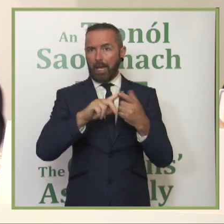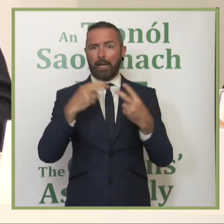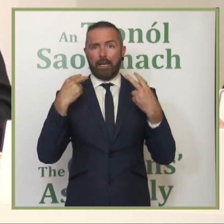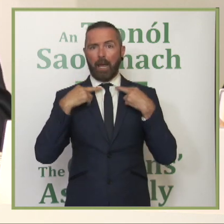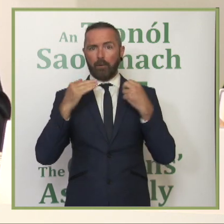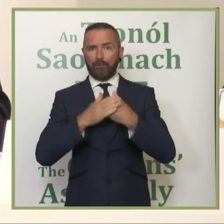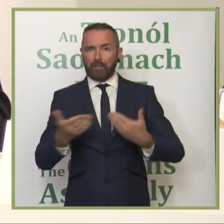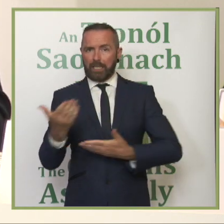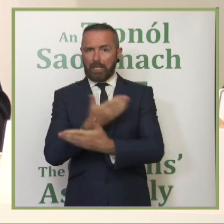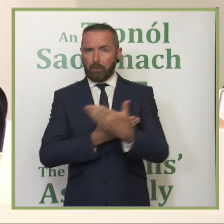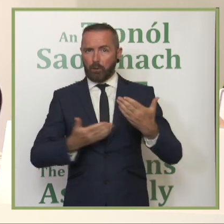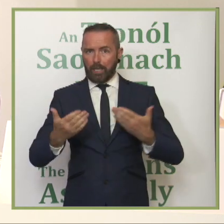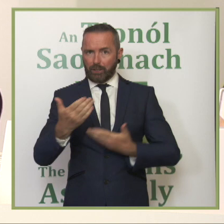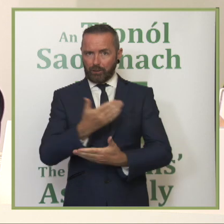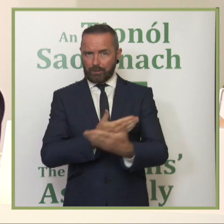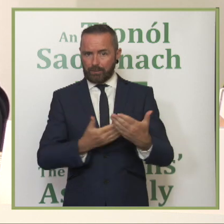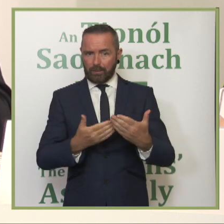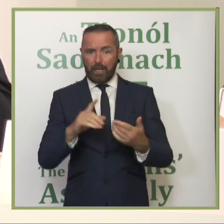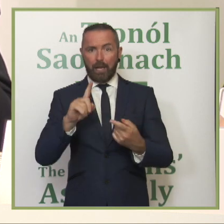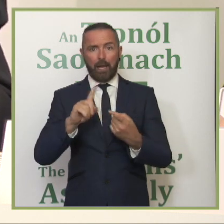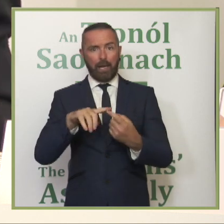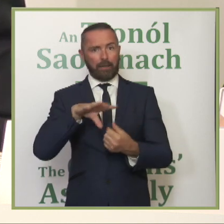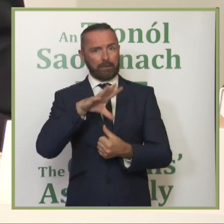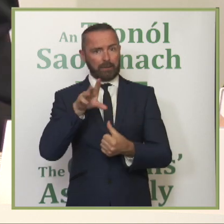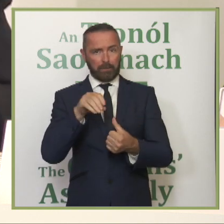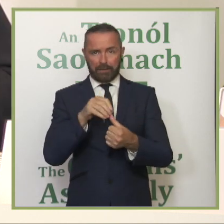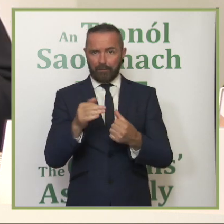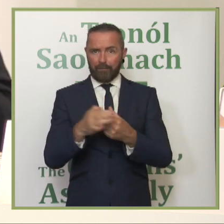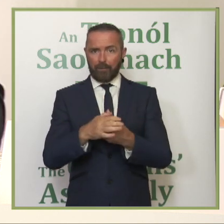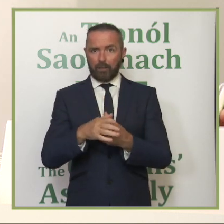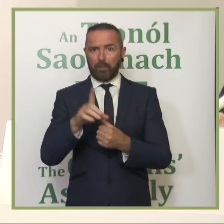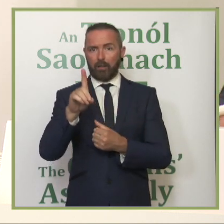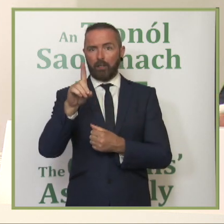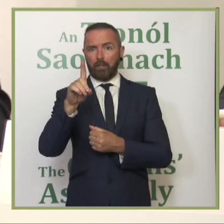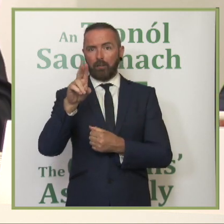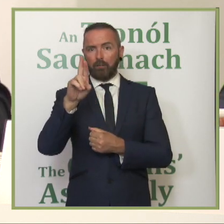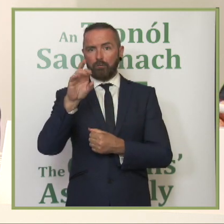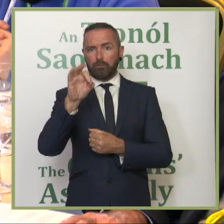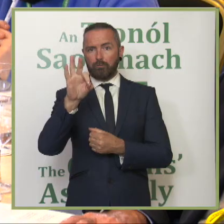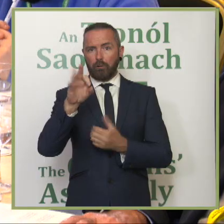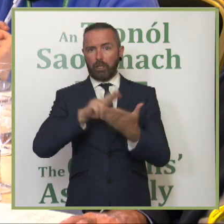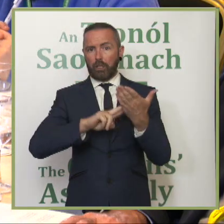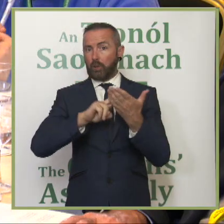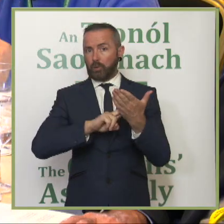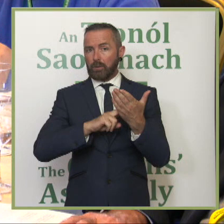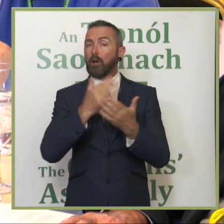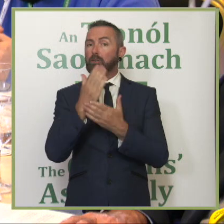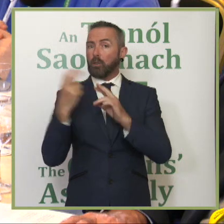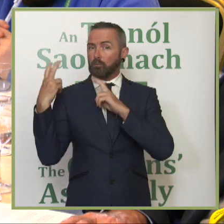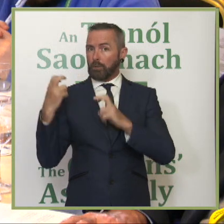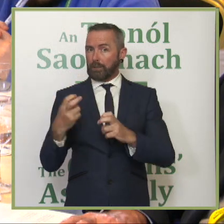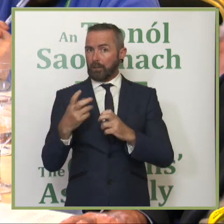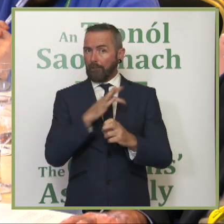table. And certainly on the issue of the drug use, there is some research done from users in